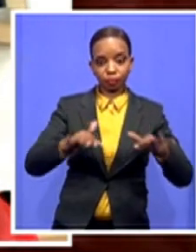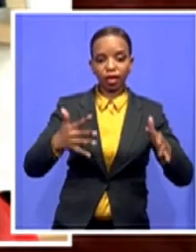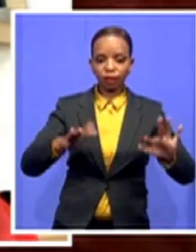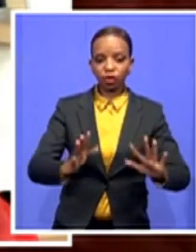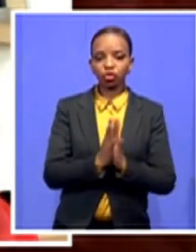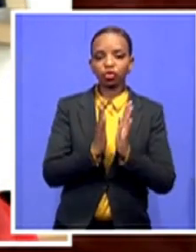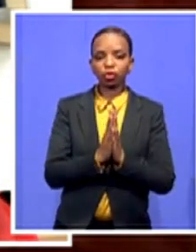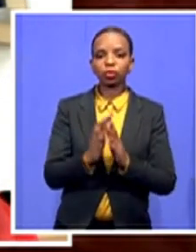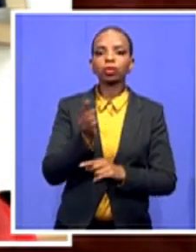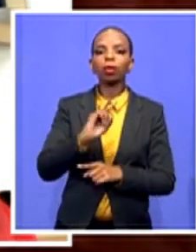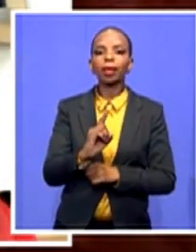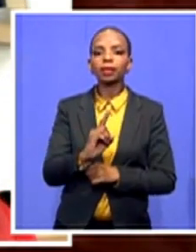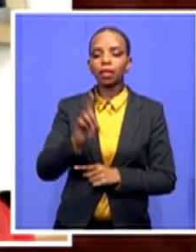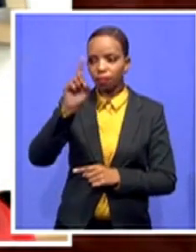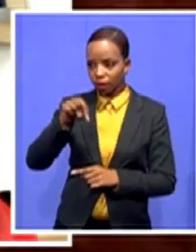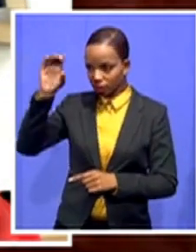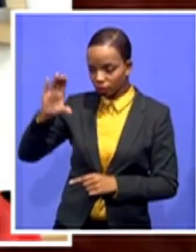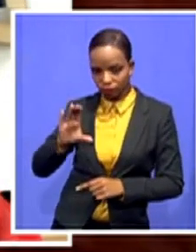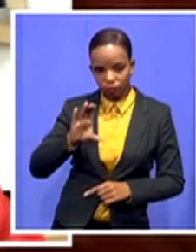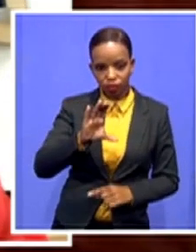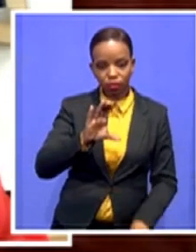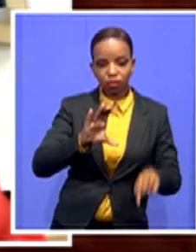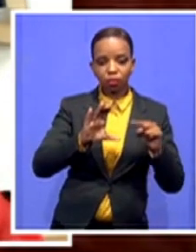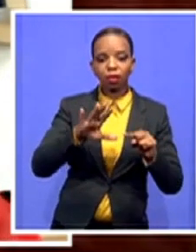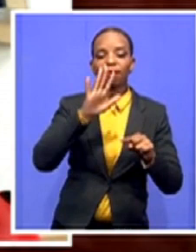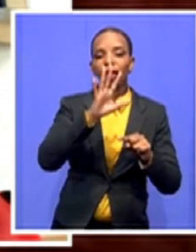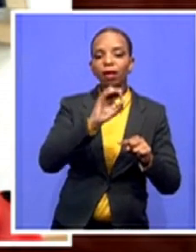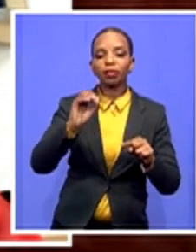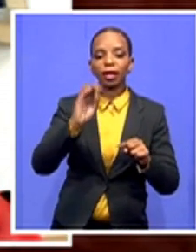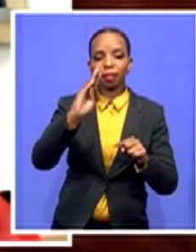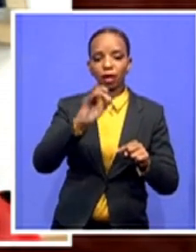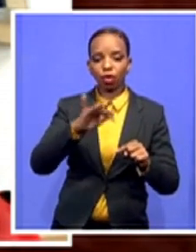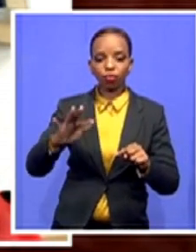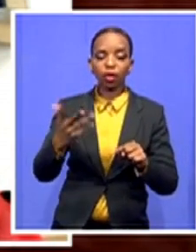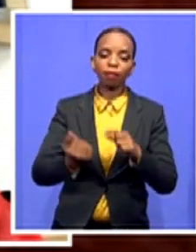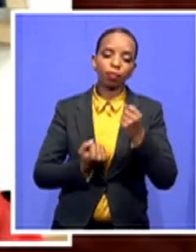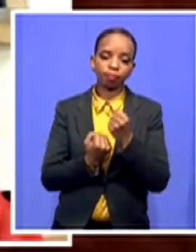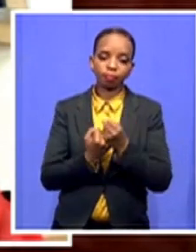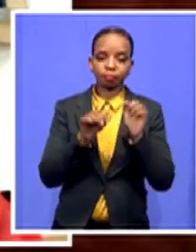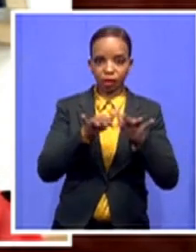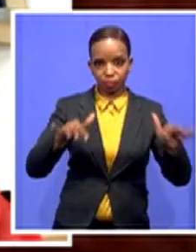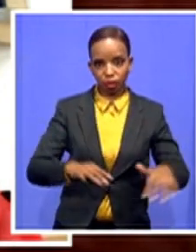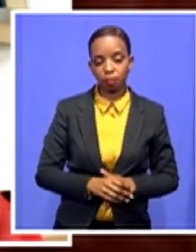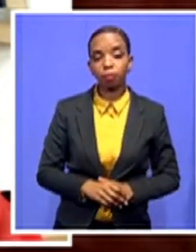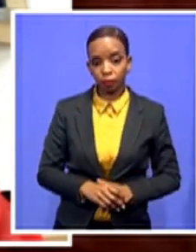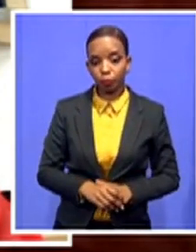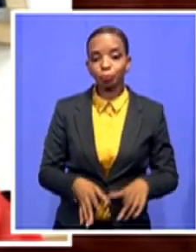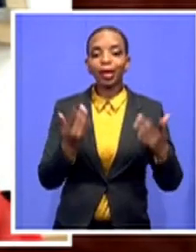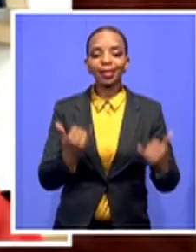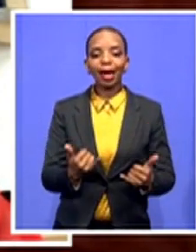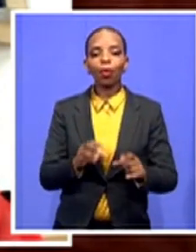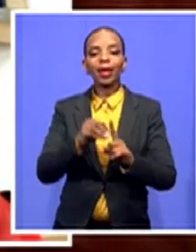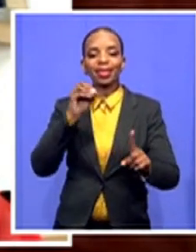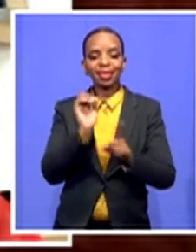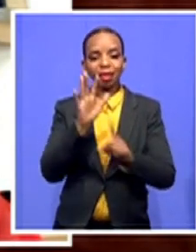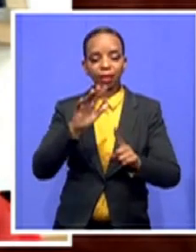package of about 500 billion rands. Now, with the impact of the COVID, we can all see that